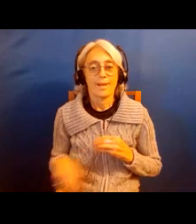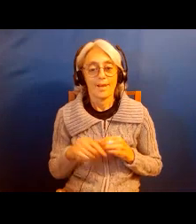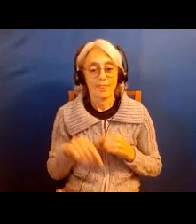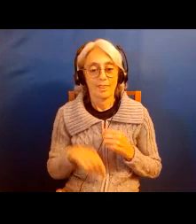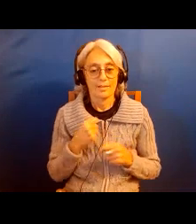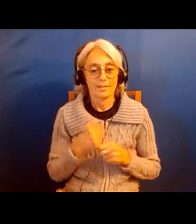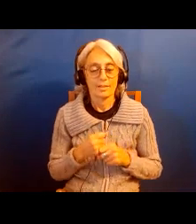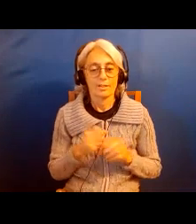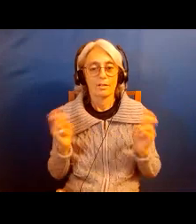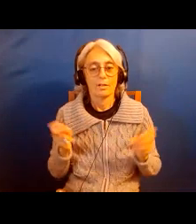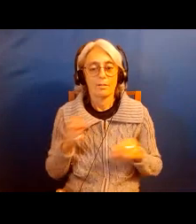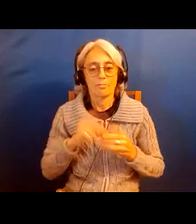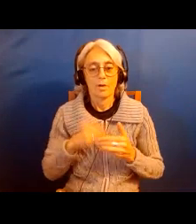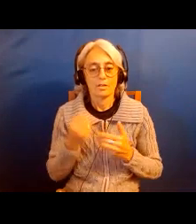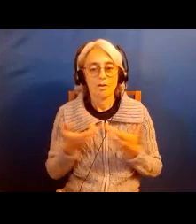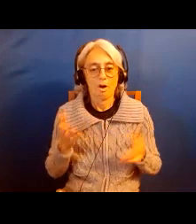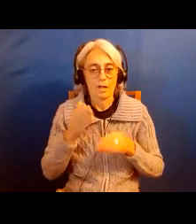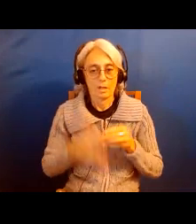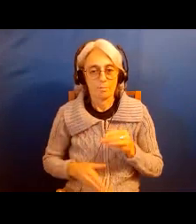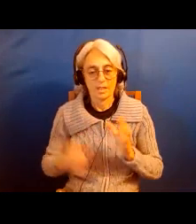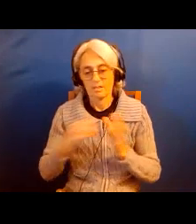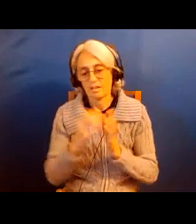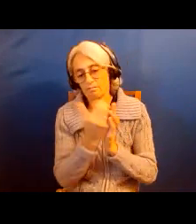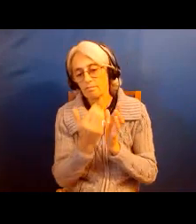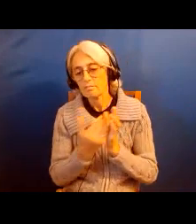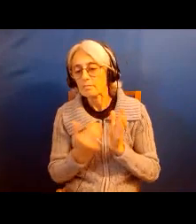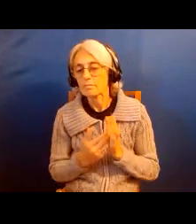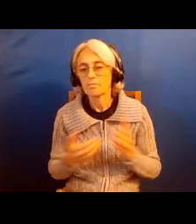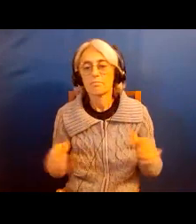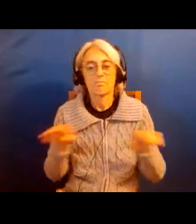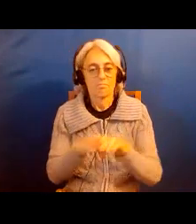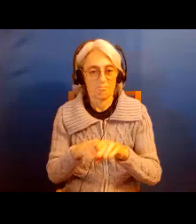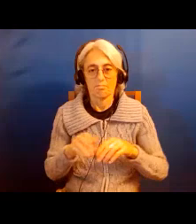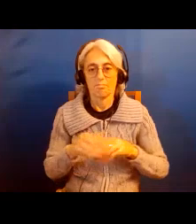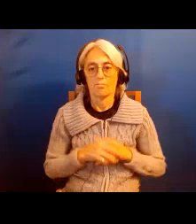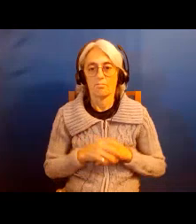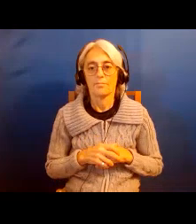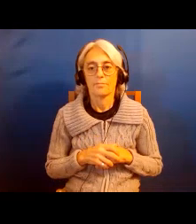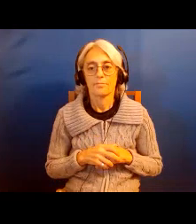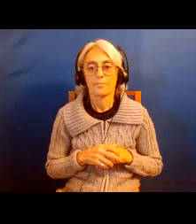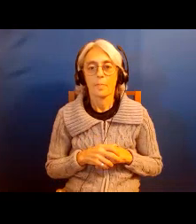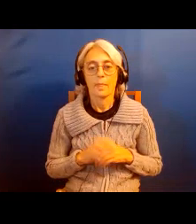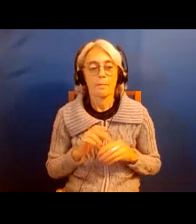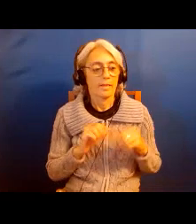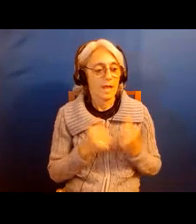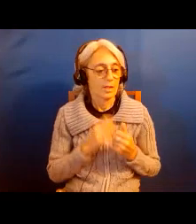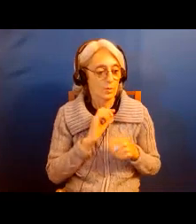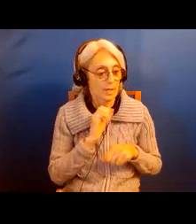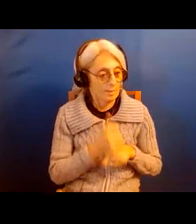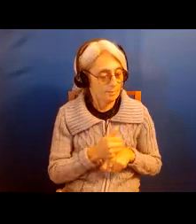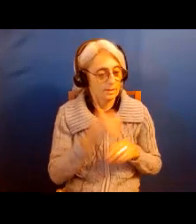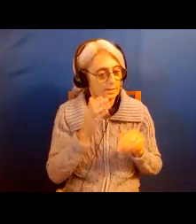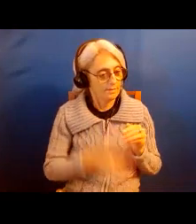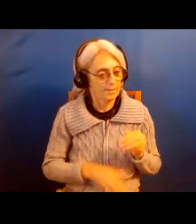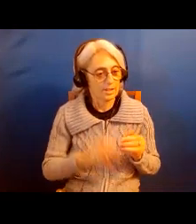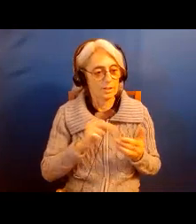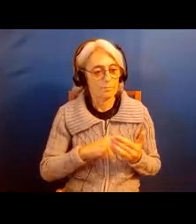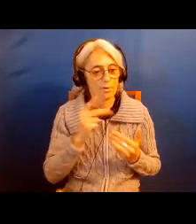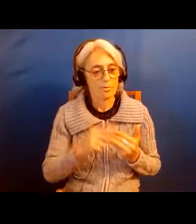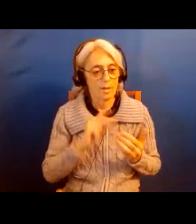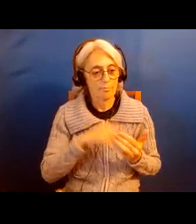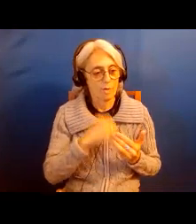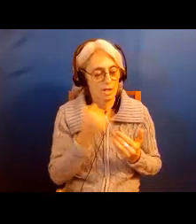section, which lists all projects that have been fully closed out, meaning the implementing agency completed the program project and submitted a